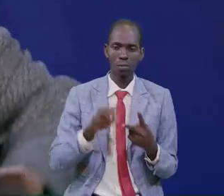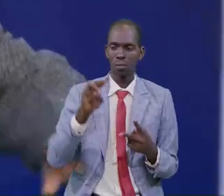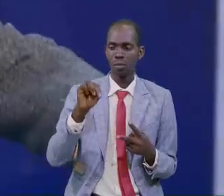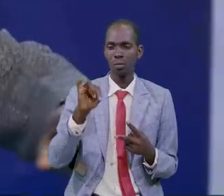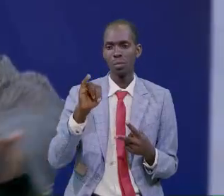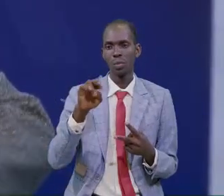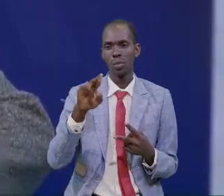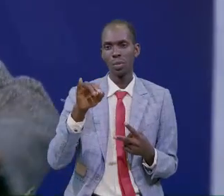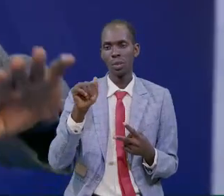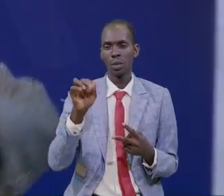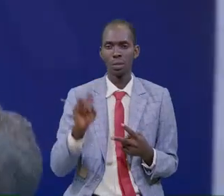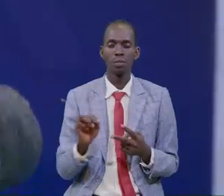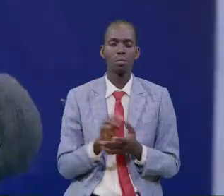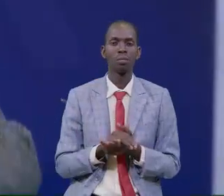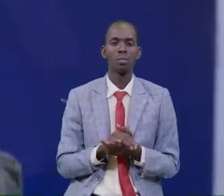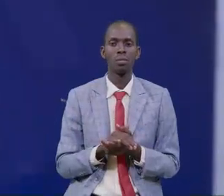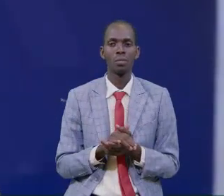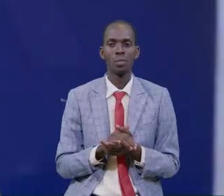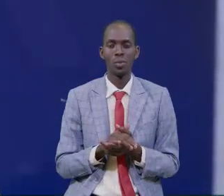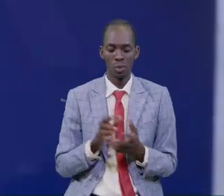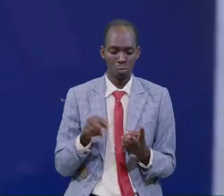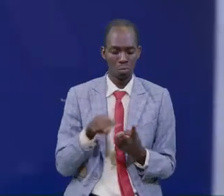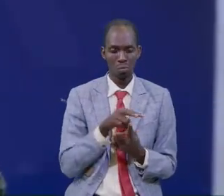they were doing proper exercise, good.